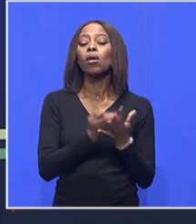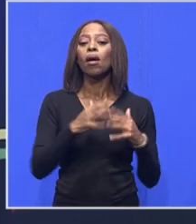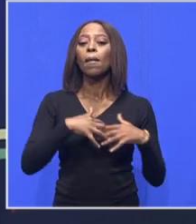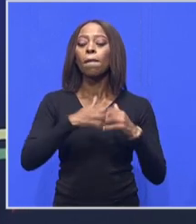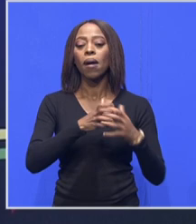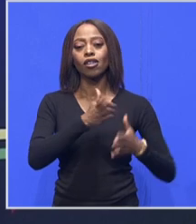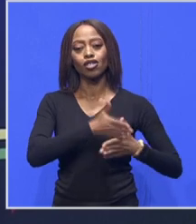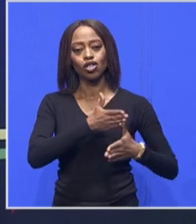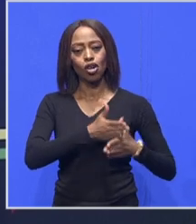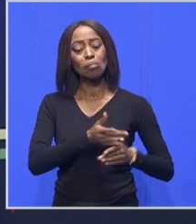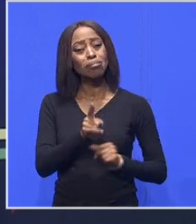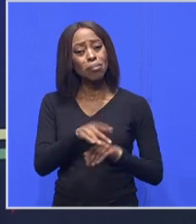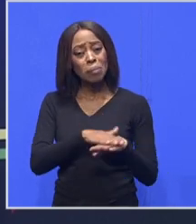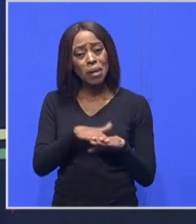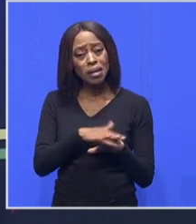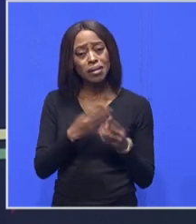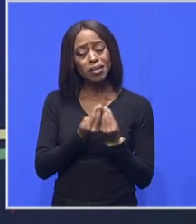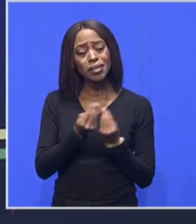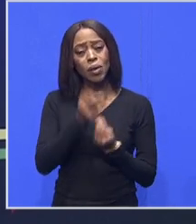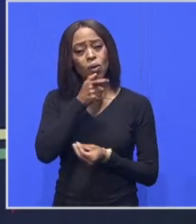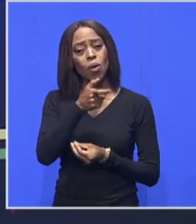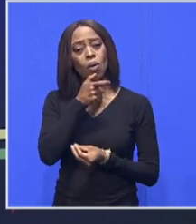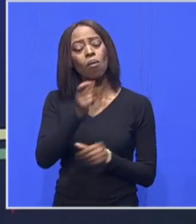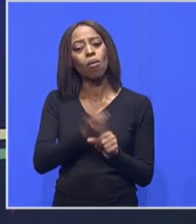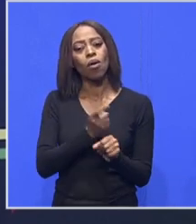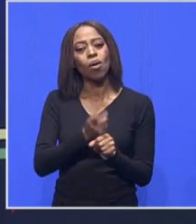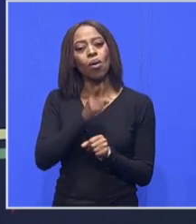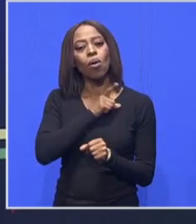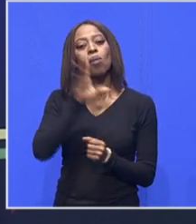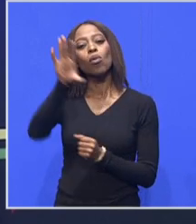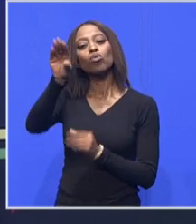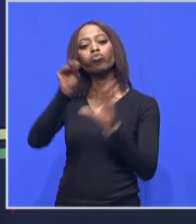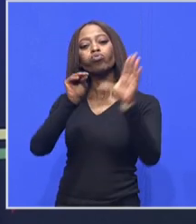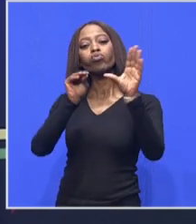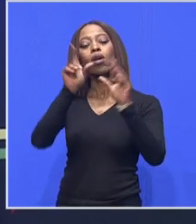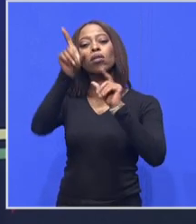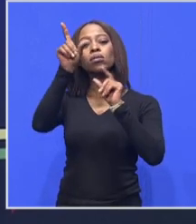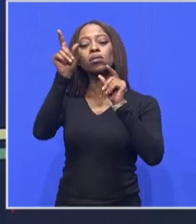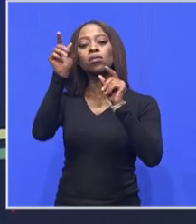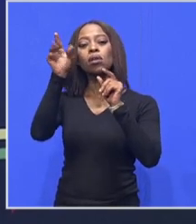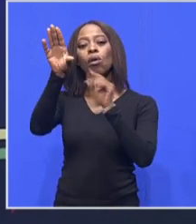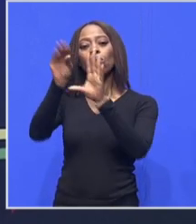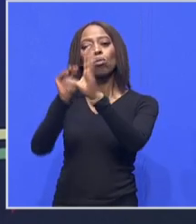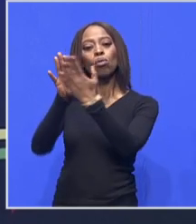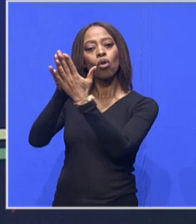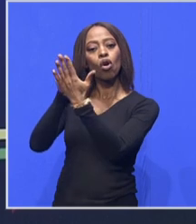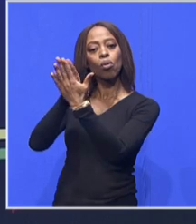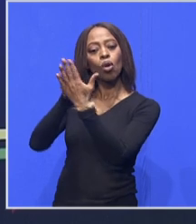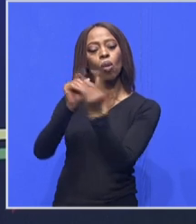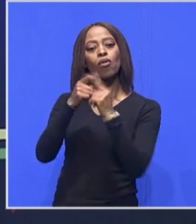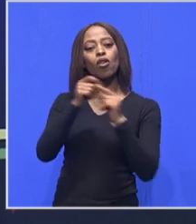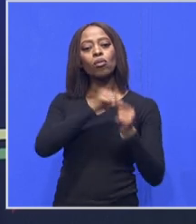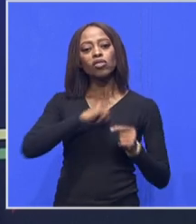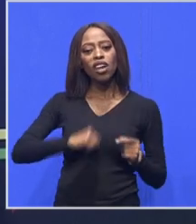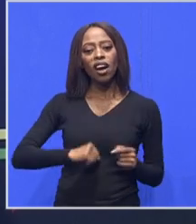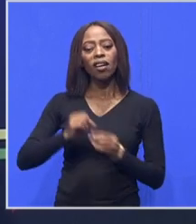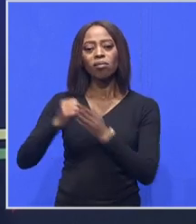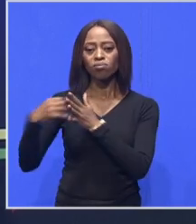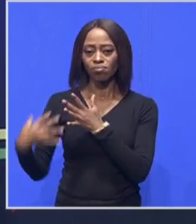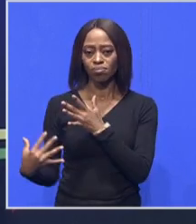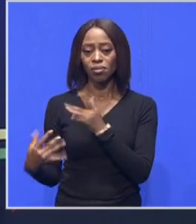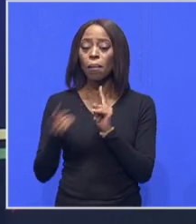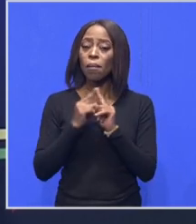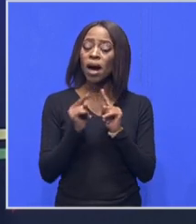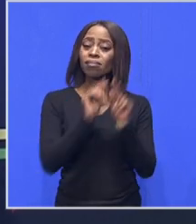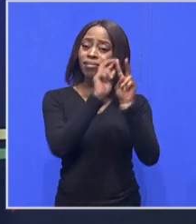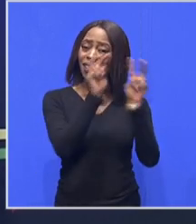basic things that we say, that we must be able to draw inspiration from nations that have massively industrialized, such as China. But on the energy crisis, the EFF has,